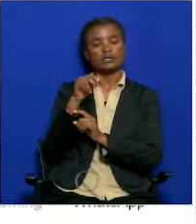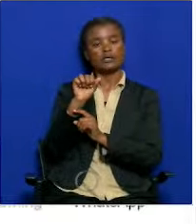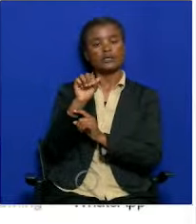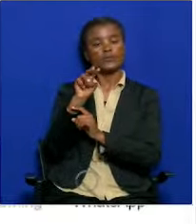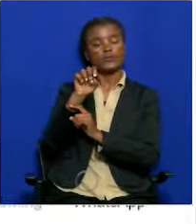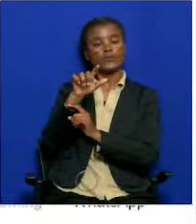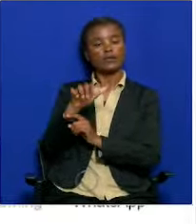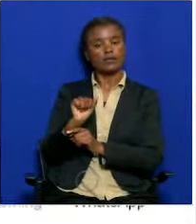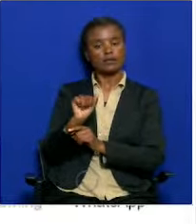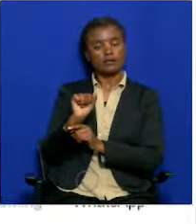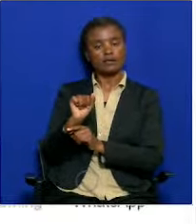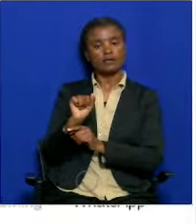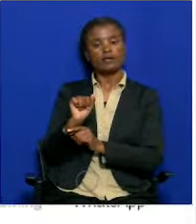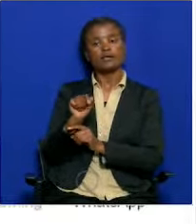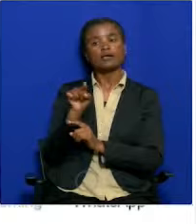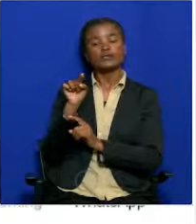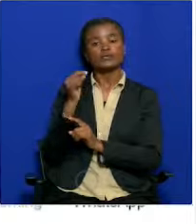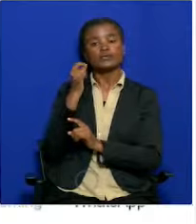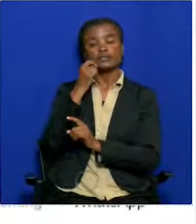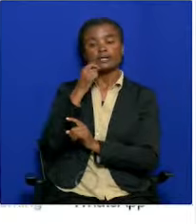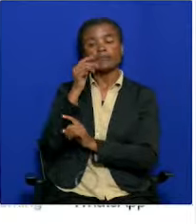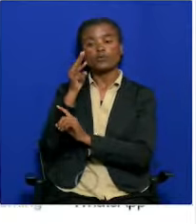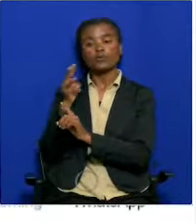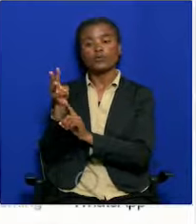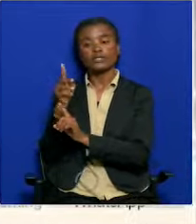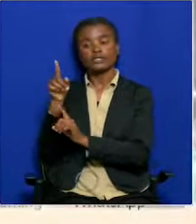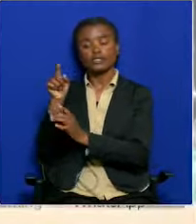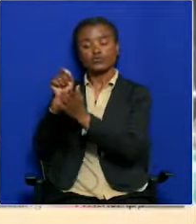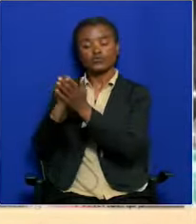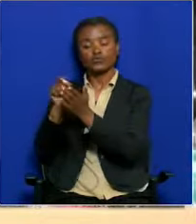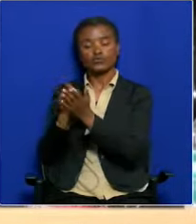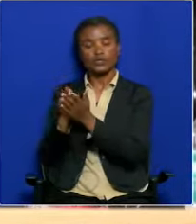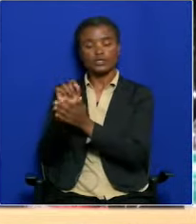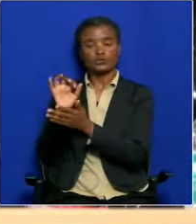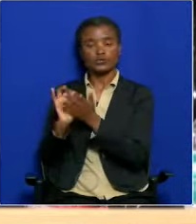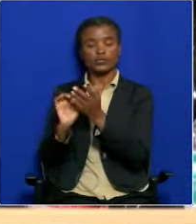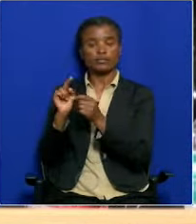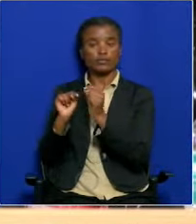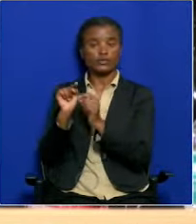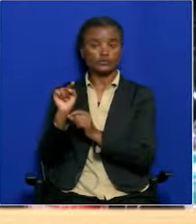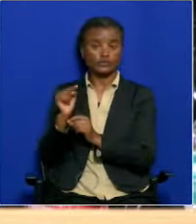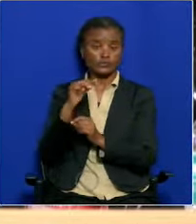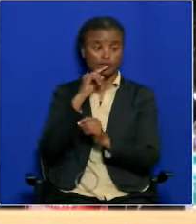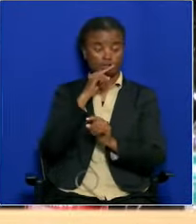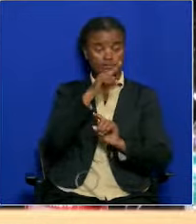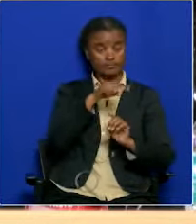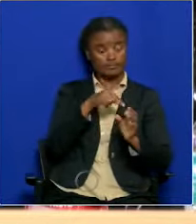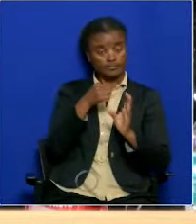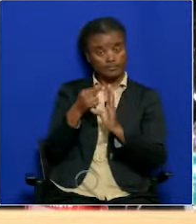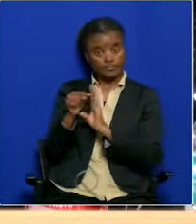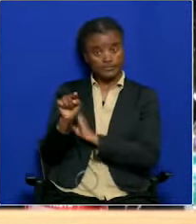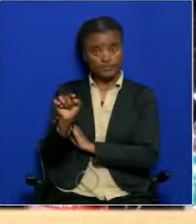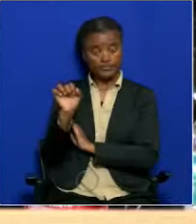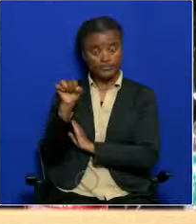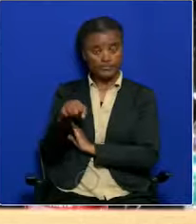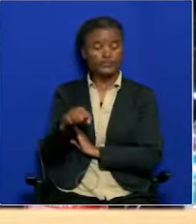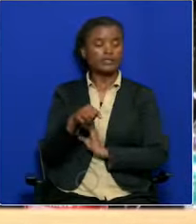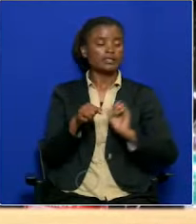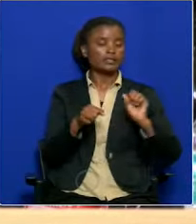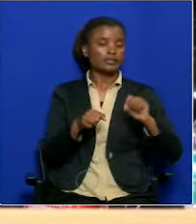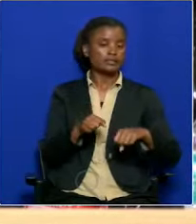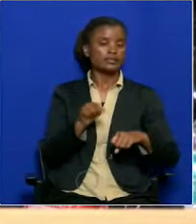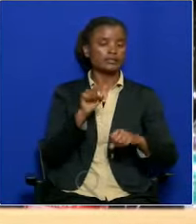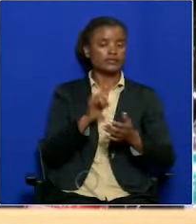this message, Yes. right? Then at chat 3, you send